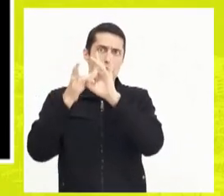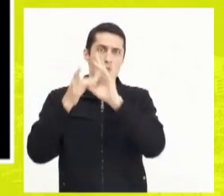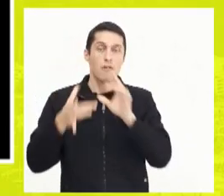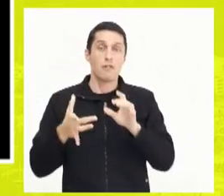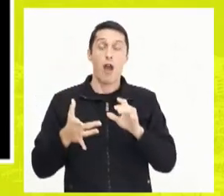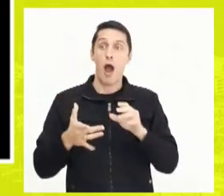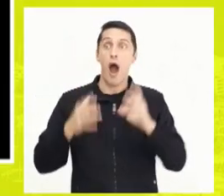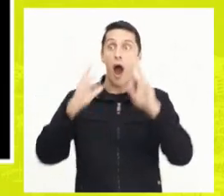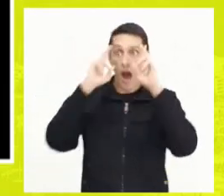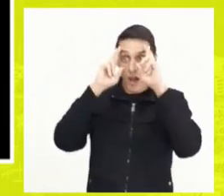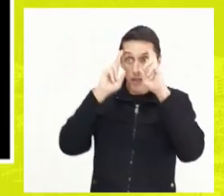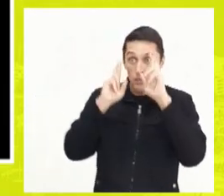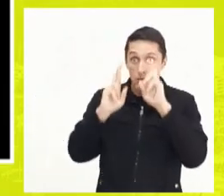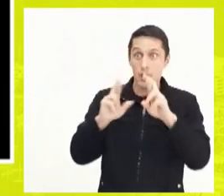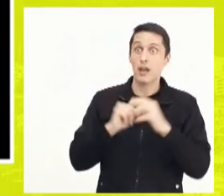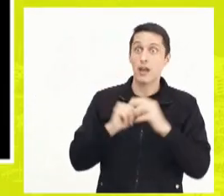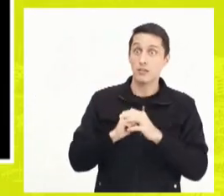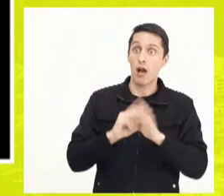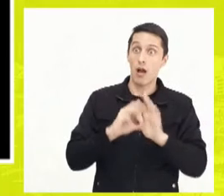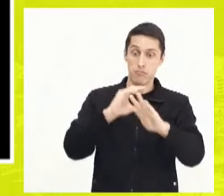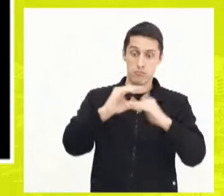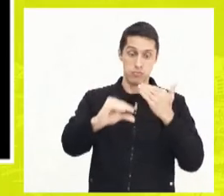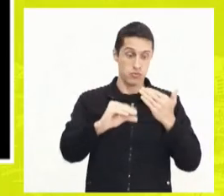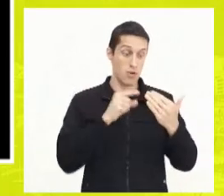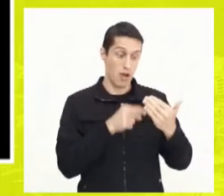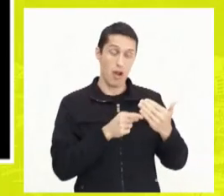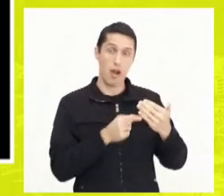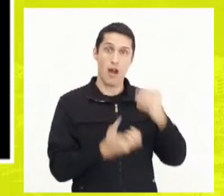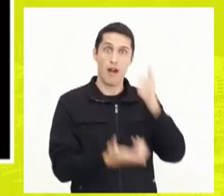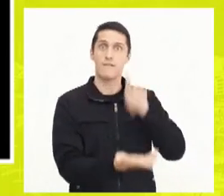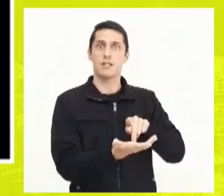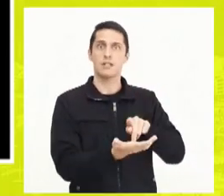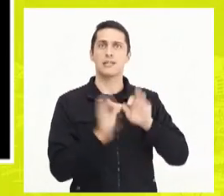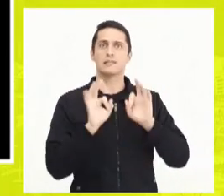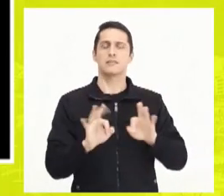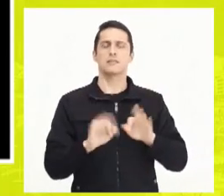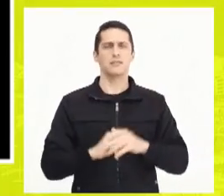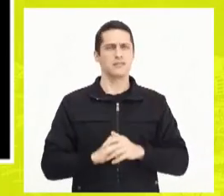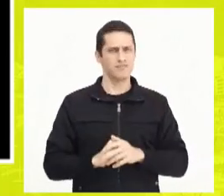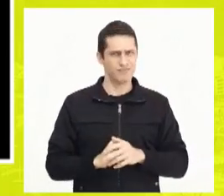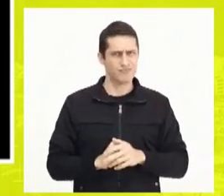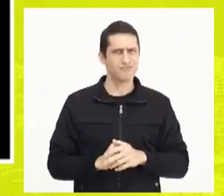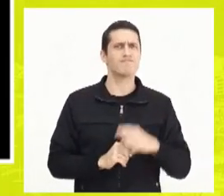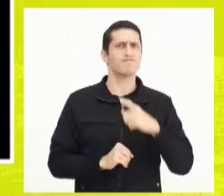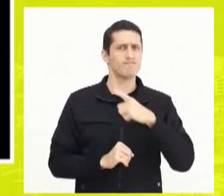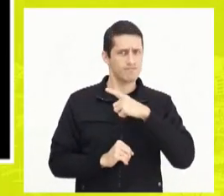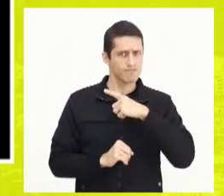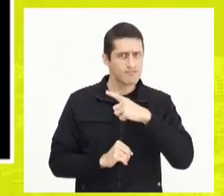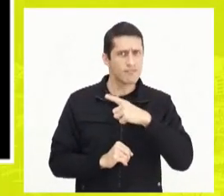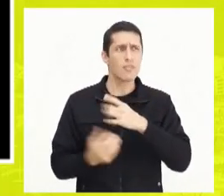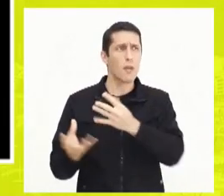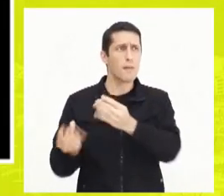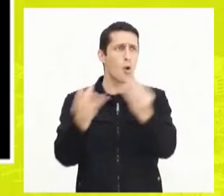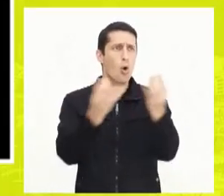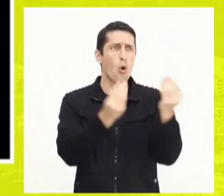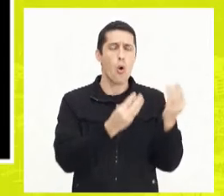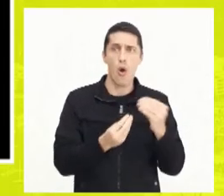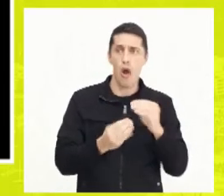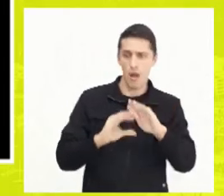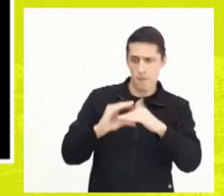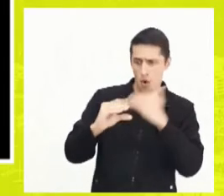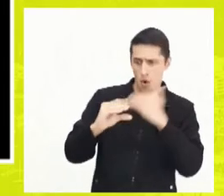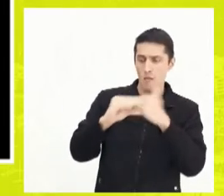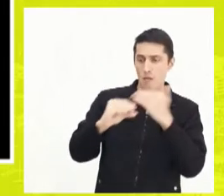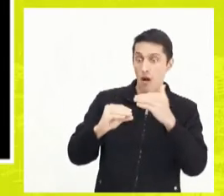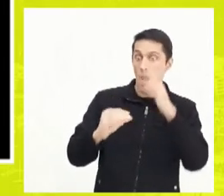so of course you respect that message you respect that information and they really exploit